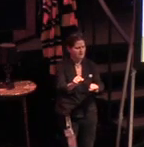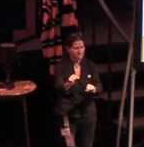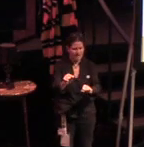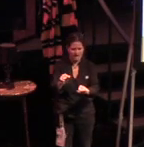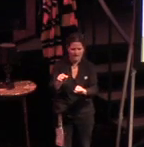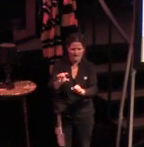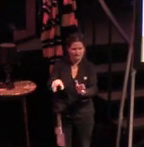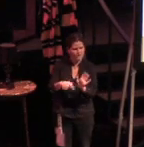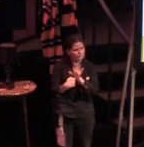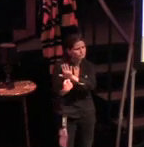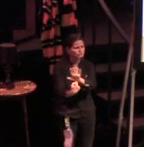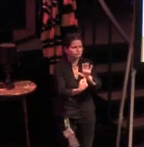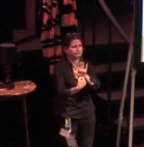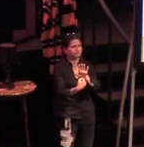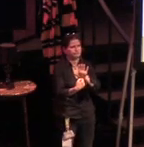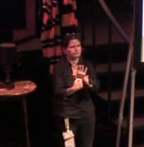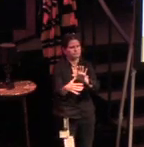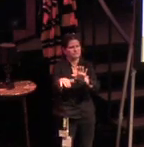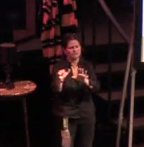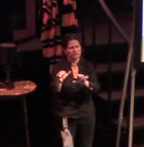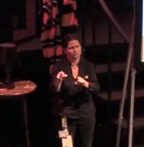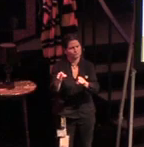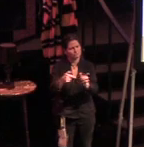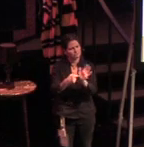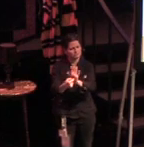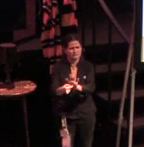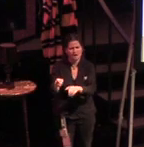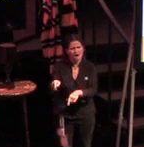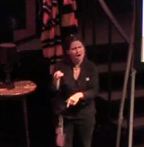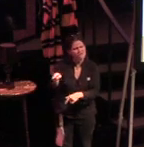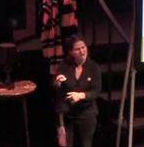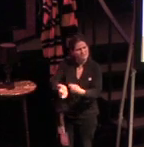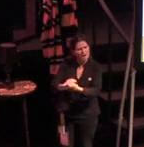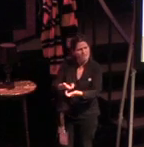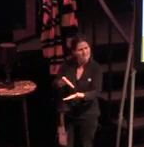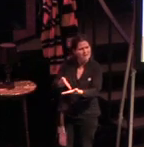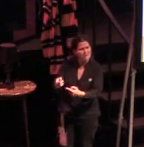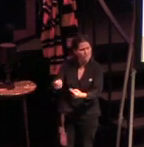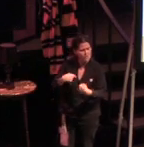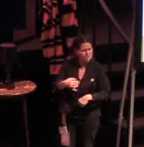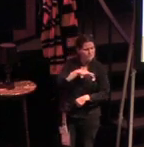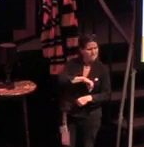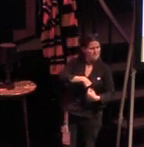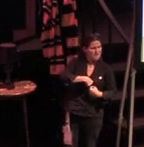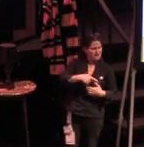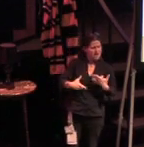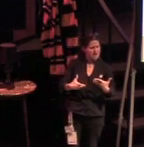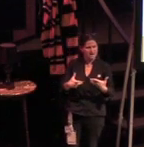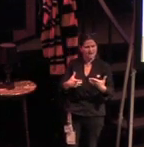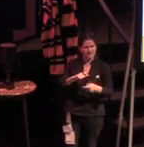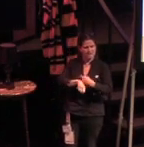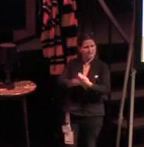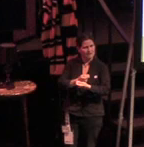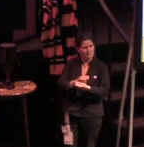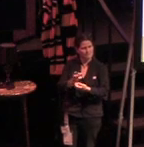show up for someone else and to enter support them and to listen to them and to not it's the very judgment not that there's a really